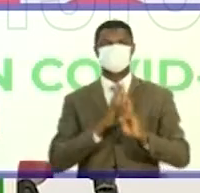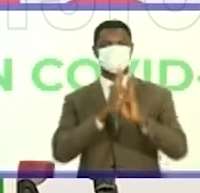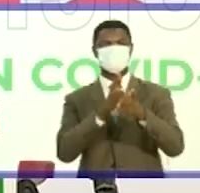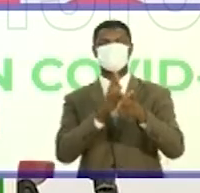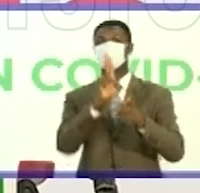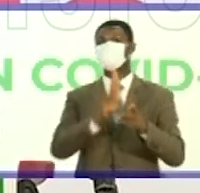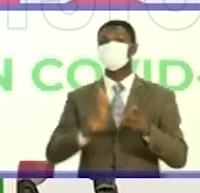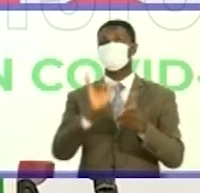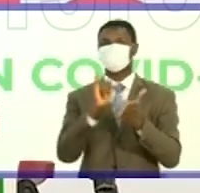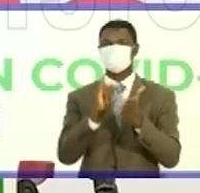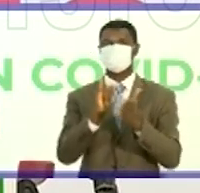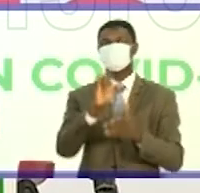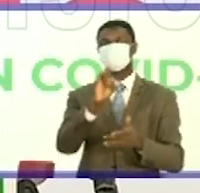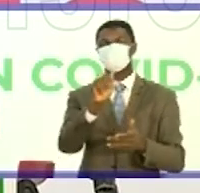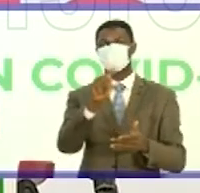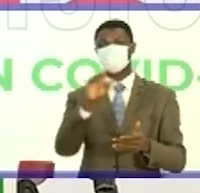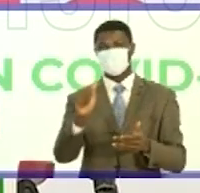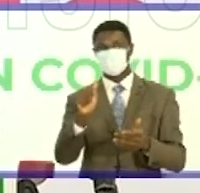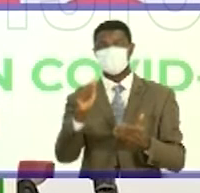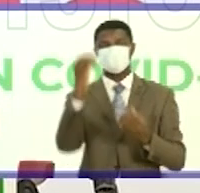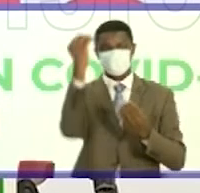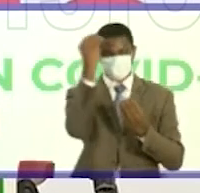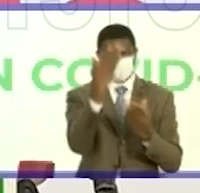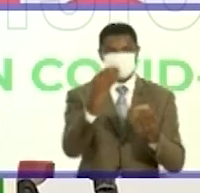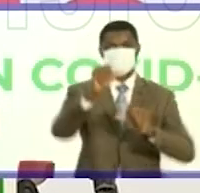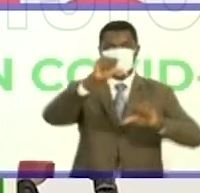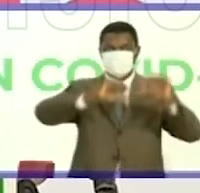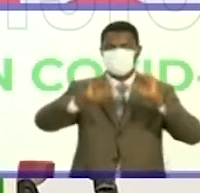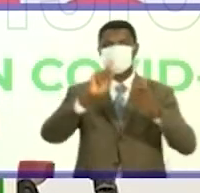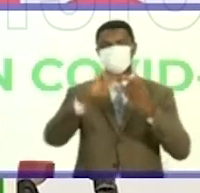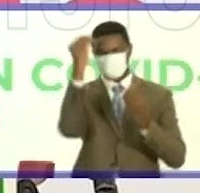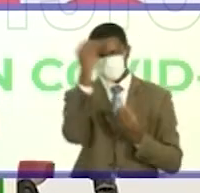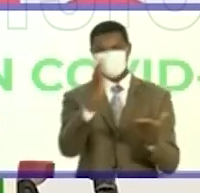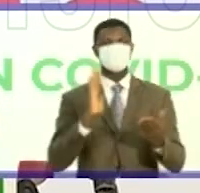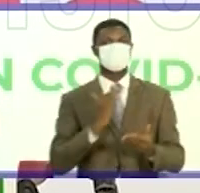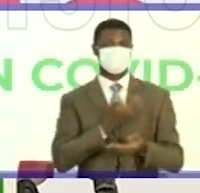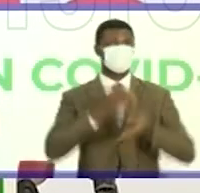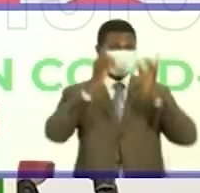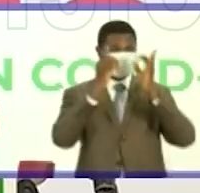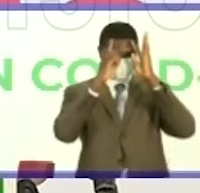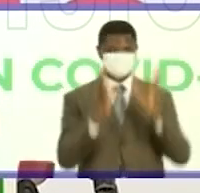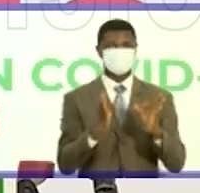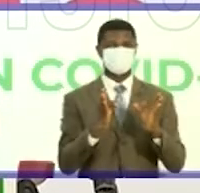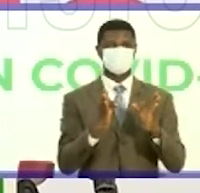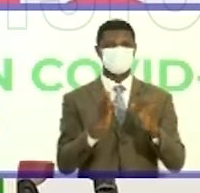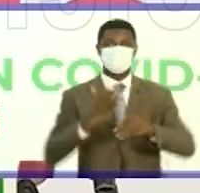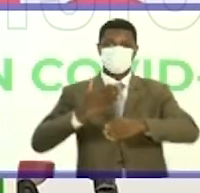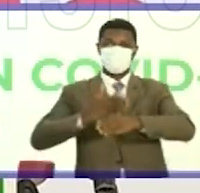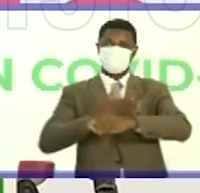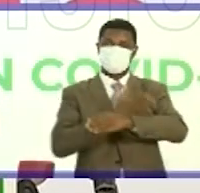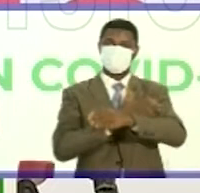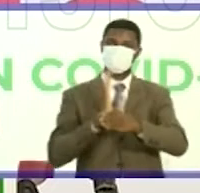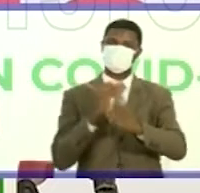Using data and science to inform decision making, improving the efficiency of